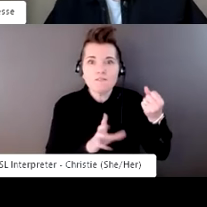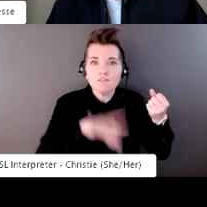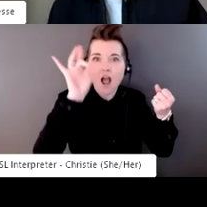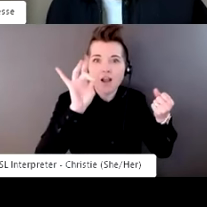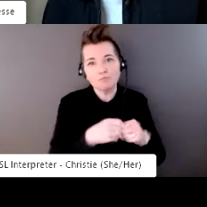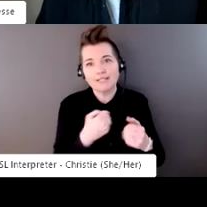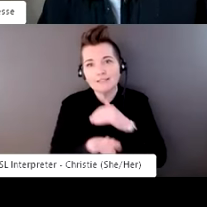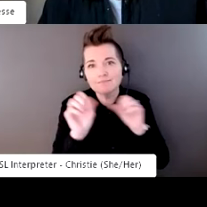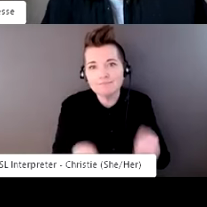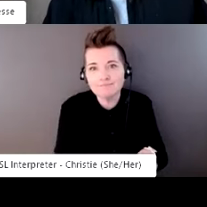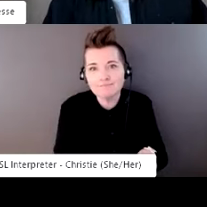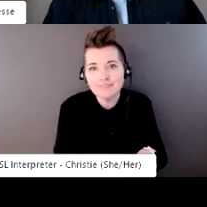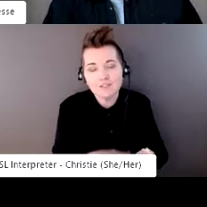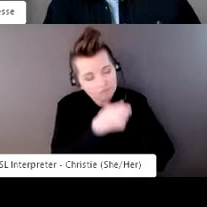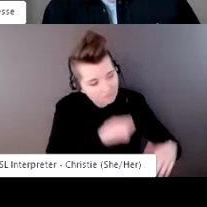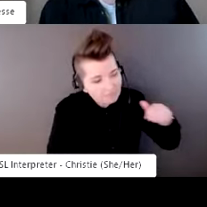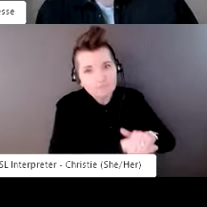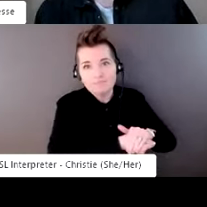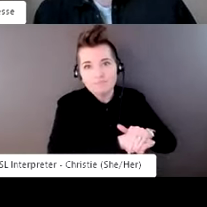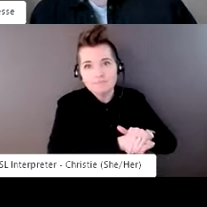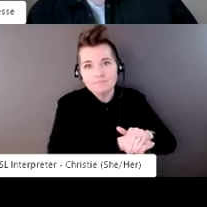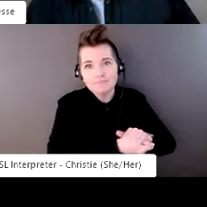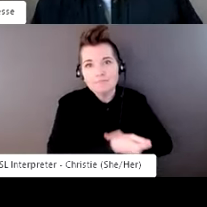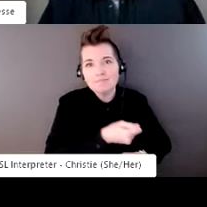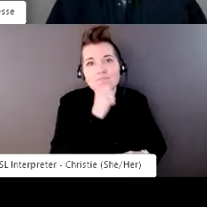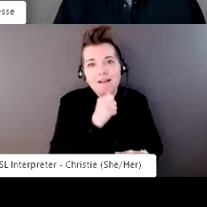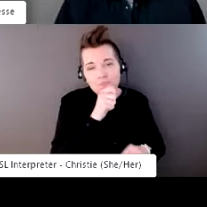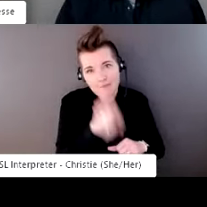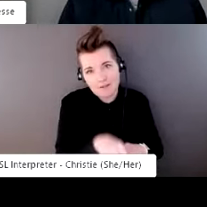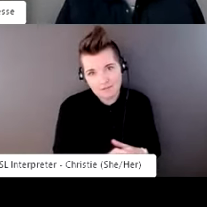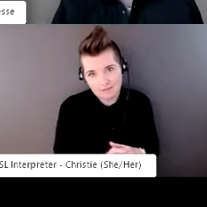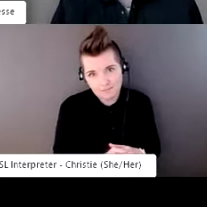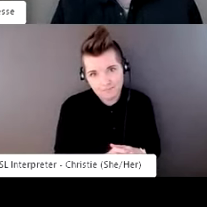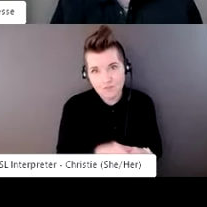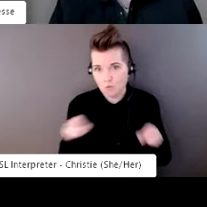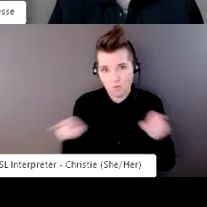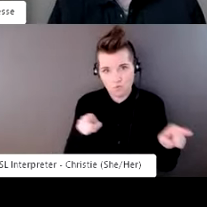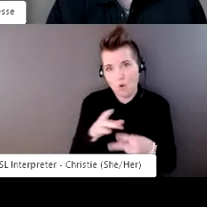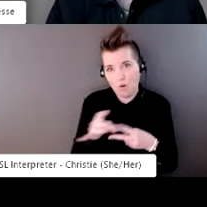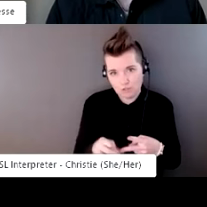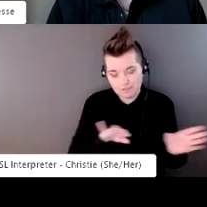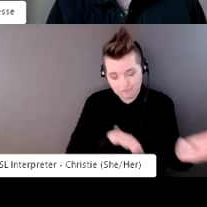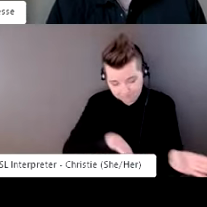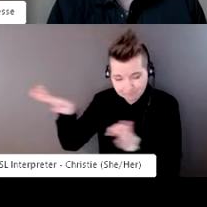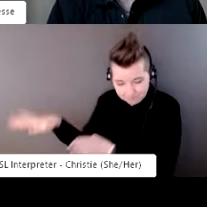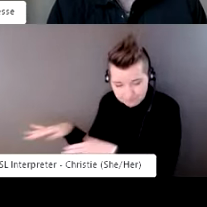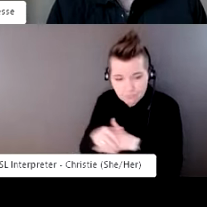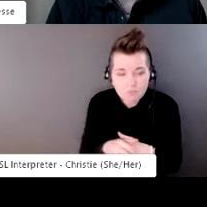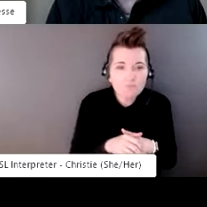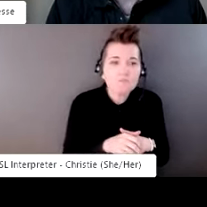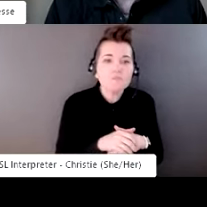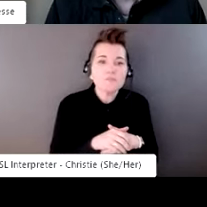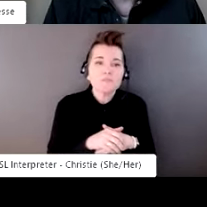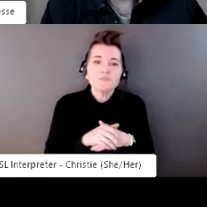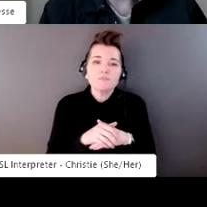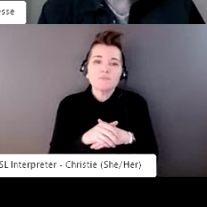And another thing that is useful in terms of like financial safety online that is really